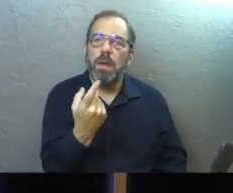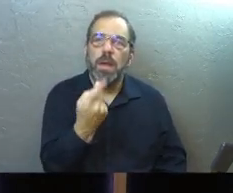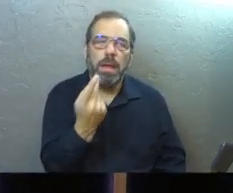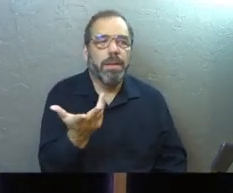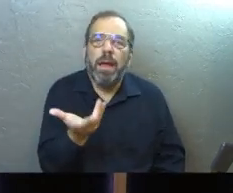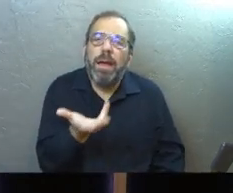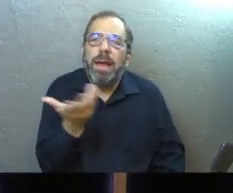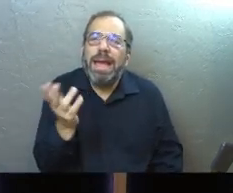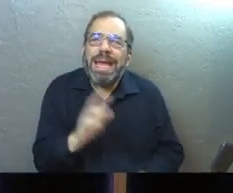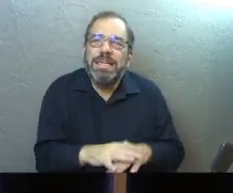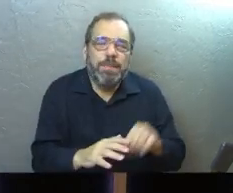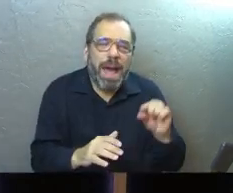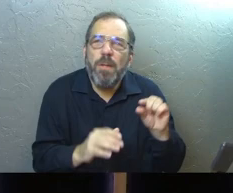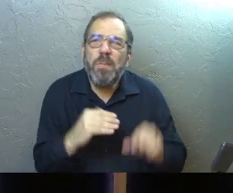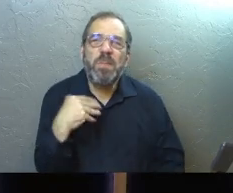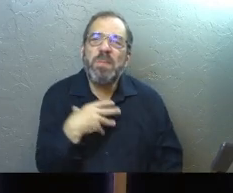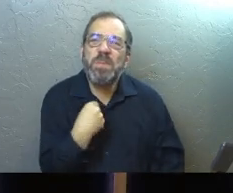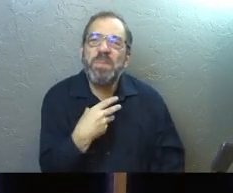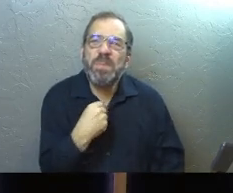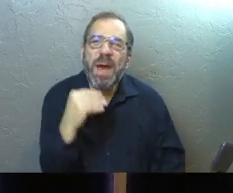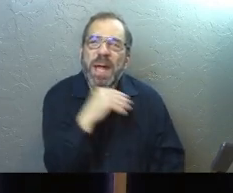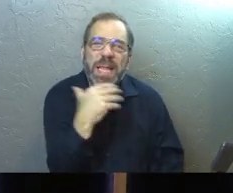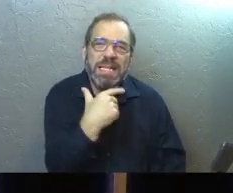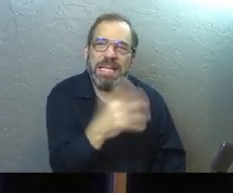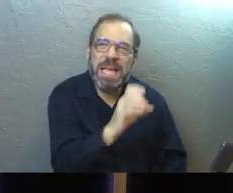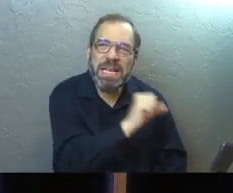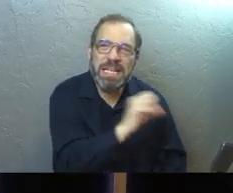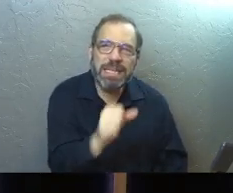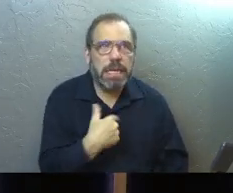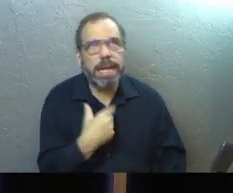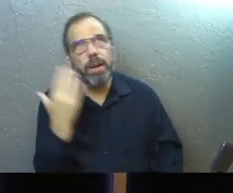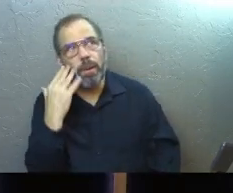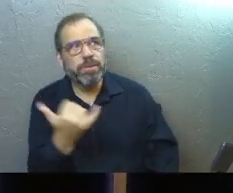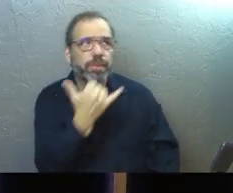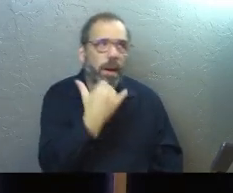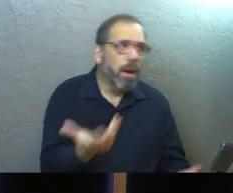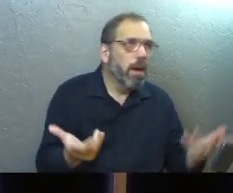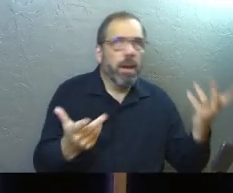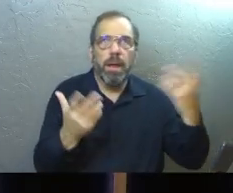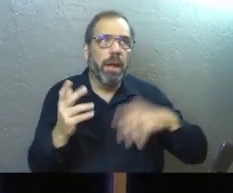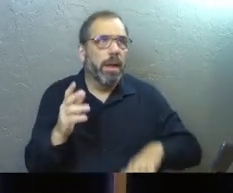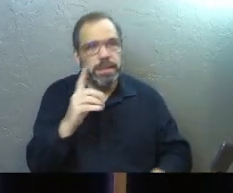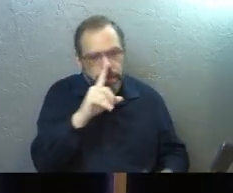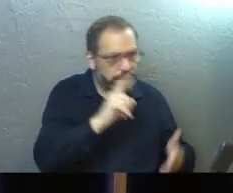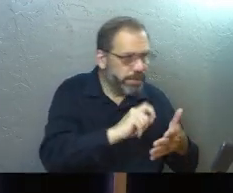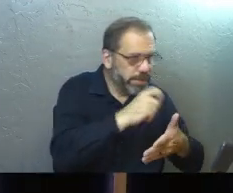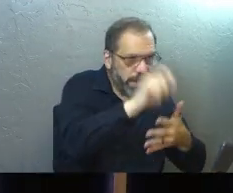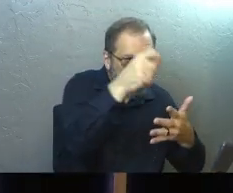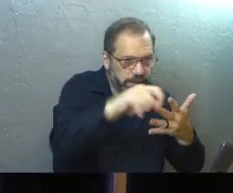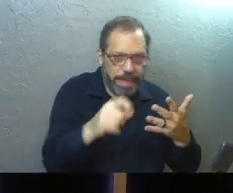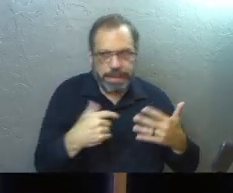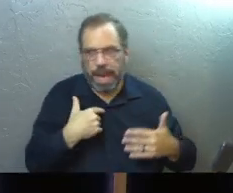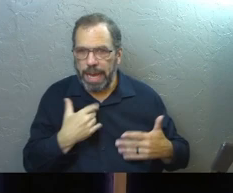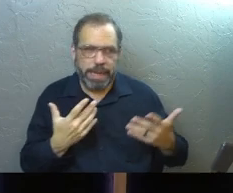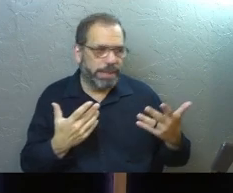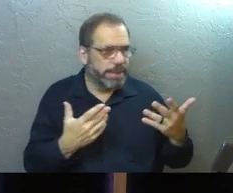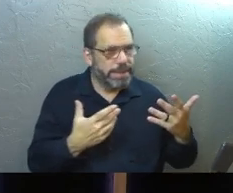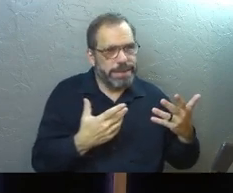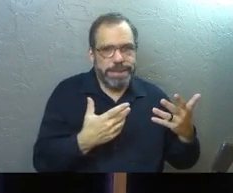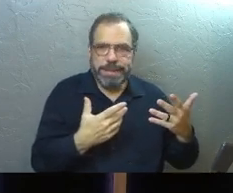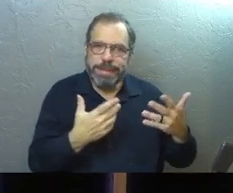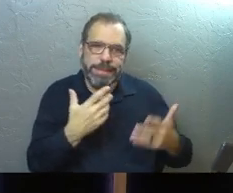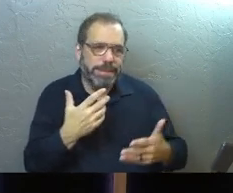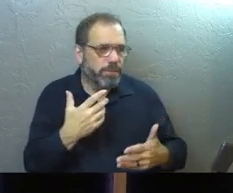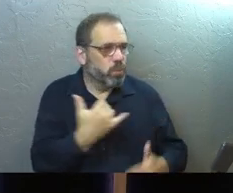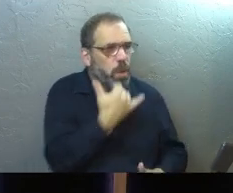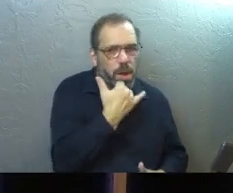like, it's about the little white lies that I told in Sunday school and I shouldn't have done it. And somebody checked a box and it wasn't